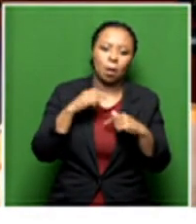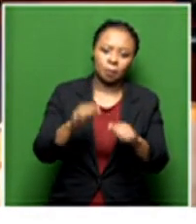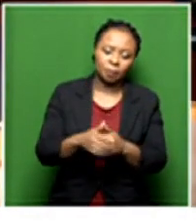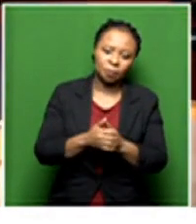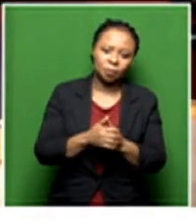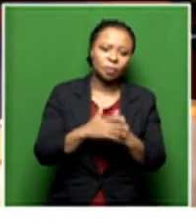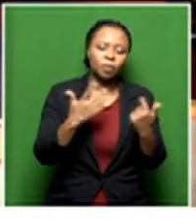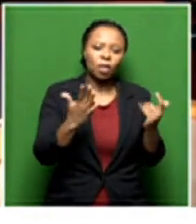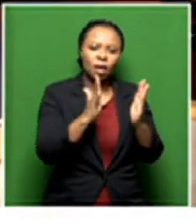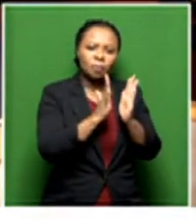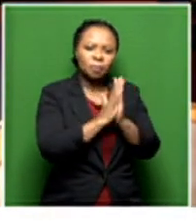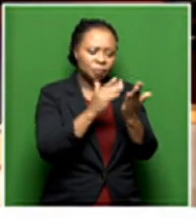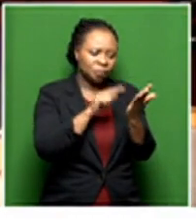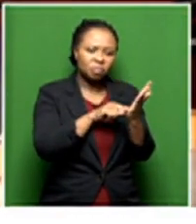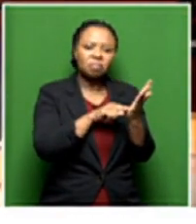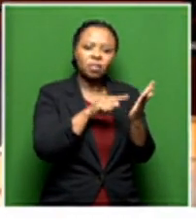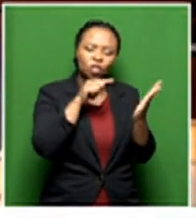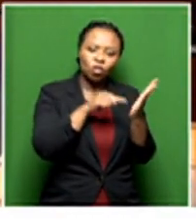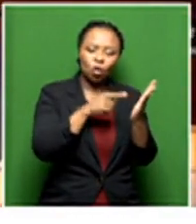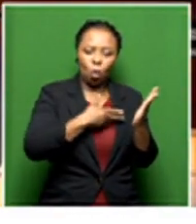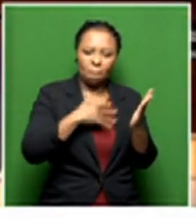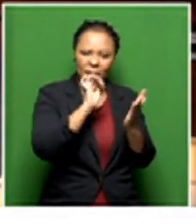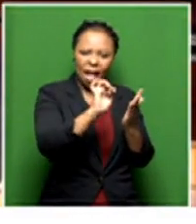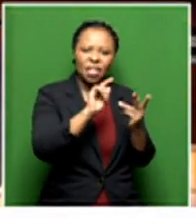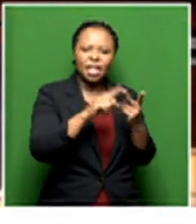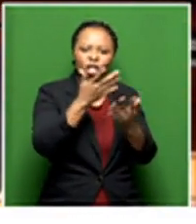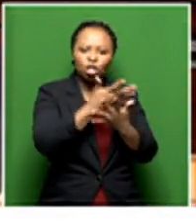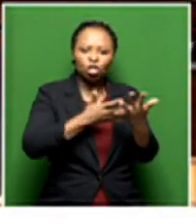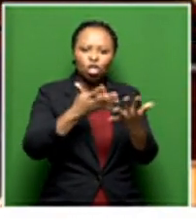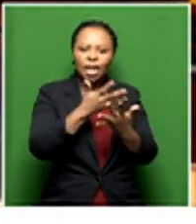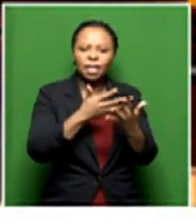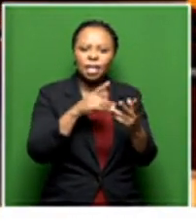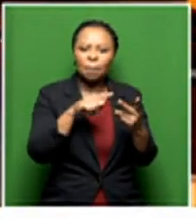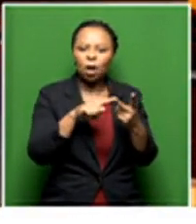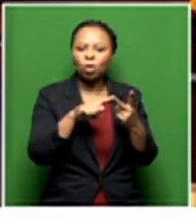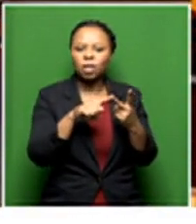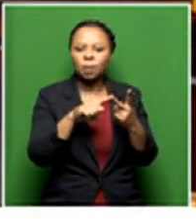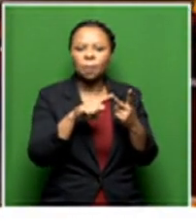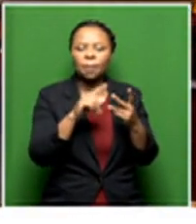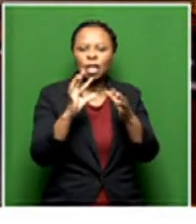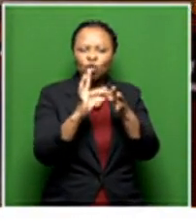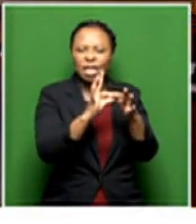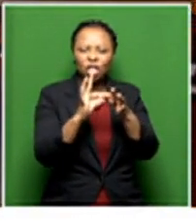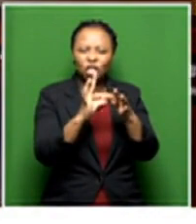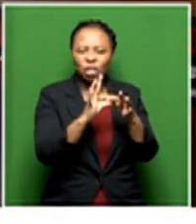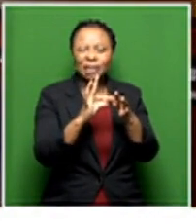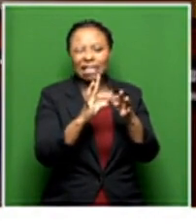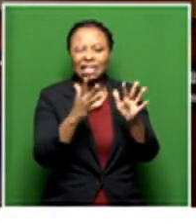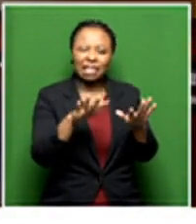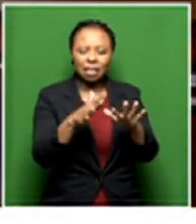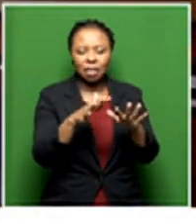dedicate this book to your mother, and the book also shares candidly about your strained relationship with your daughter, Motei